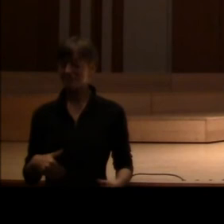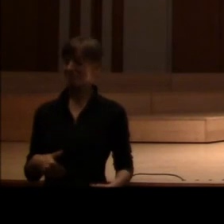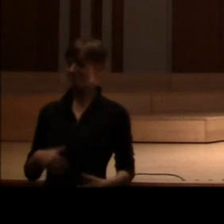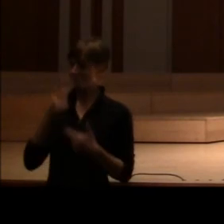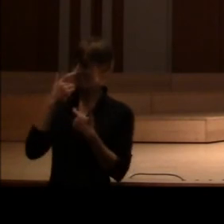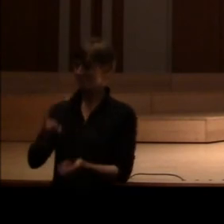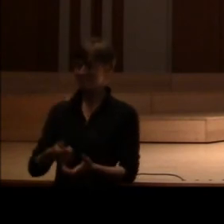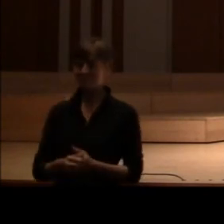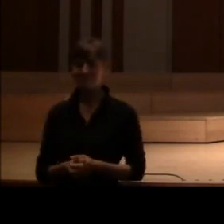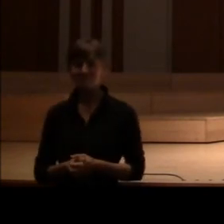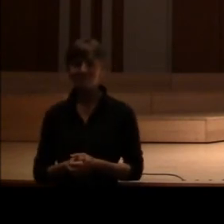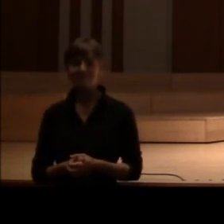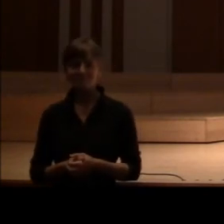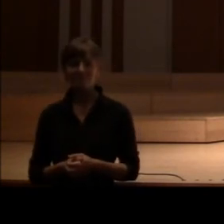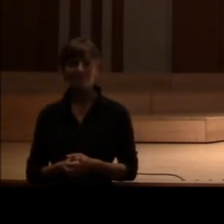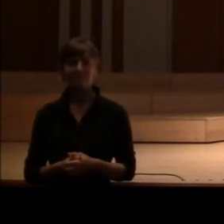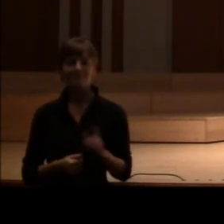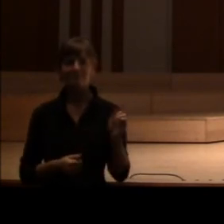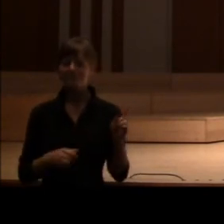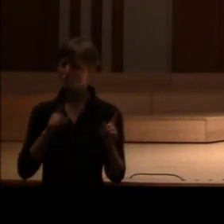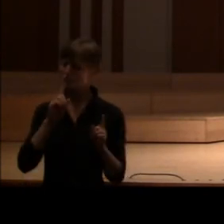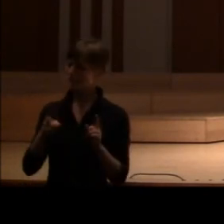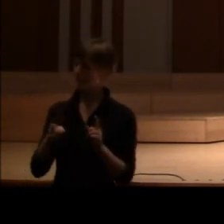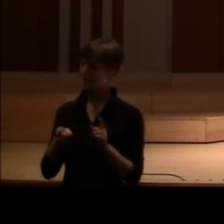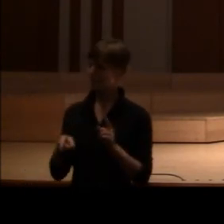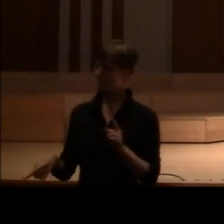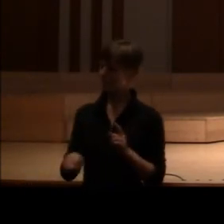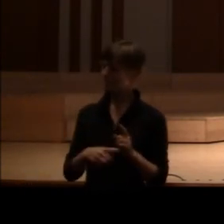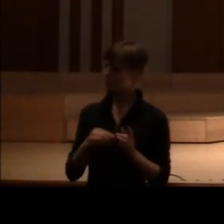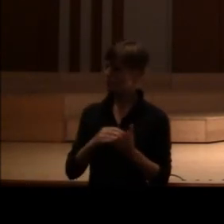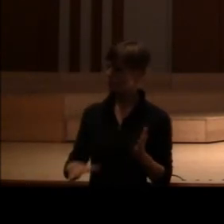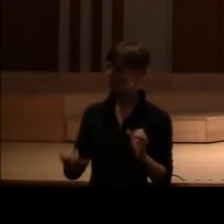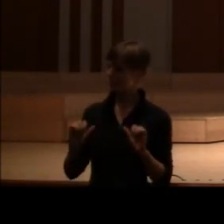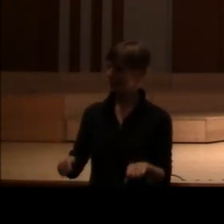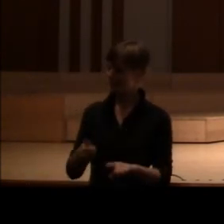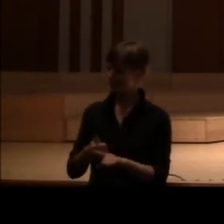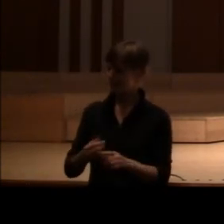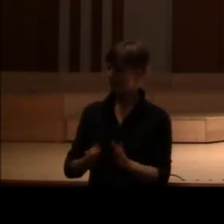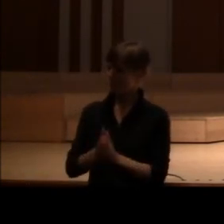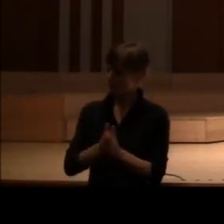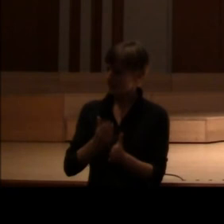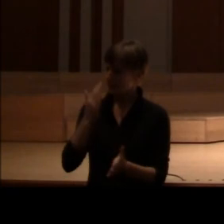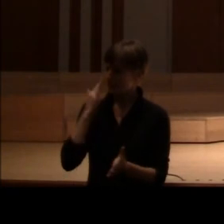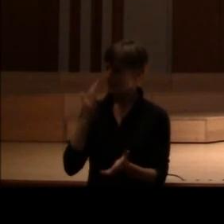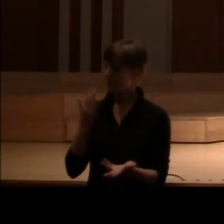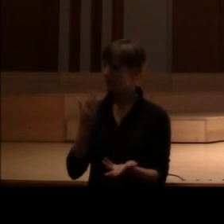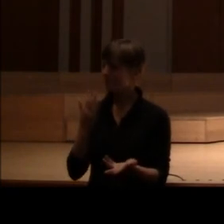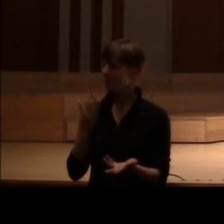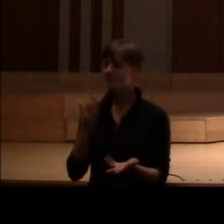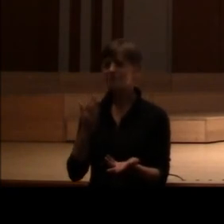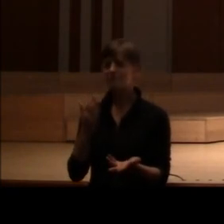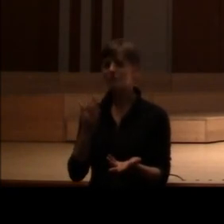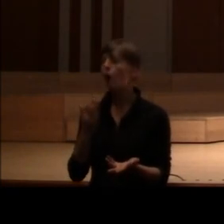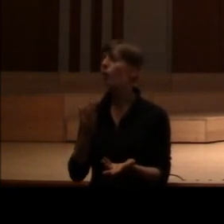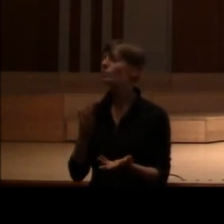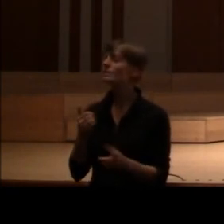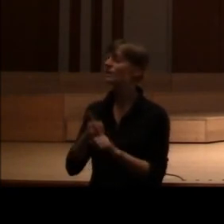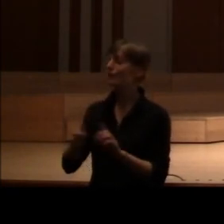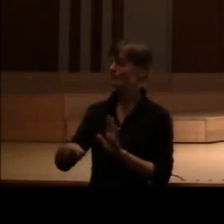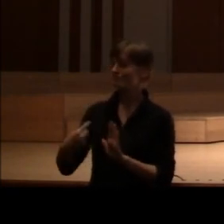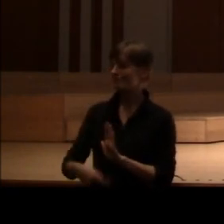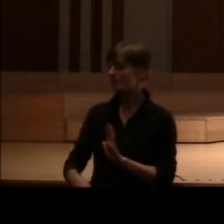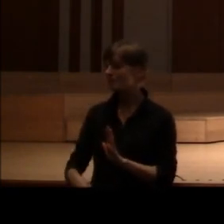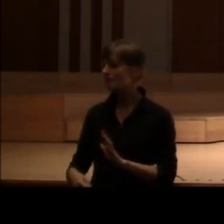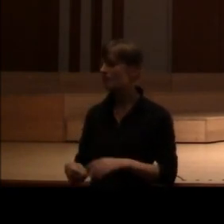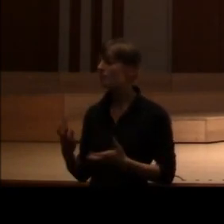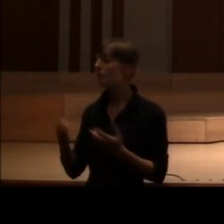I think that it goes to show something as well about how students can be really self-limiting sometimes. We can definitely be our own worst enemies. Maybe if you saw me